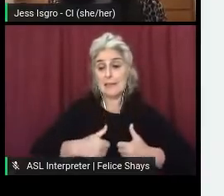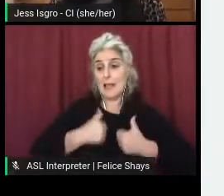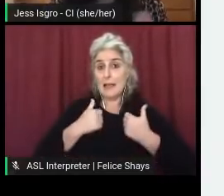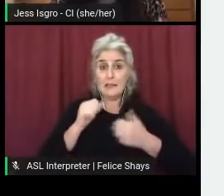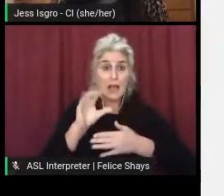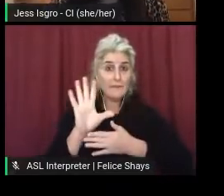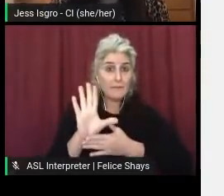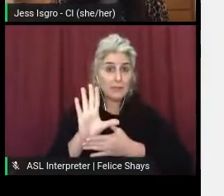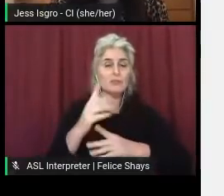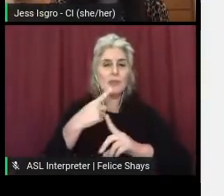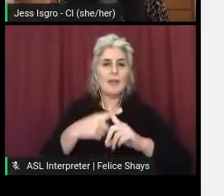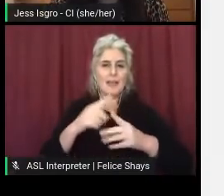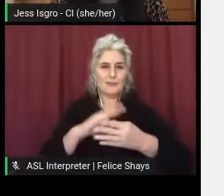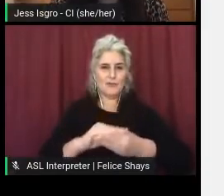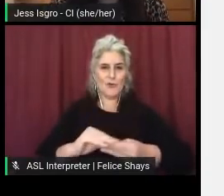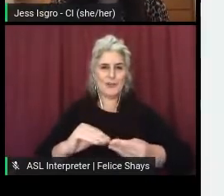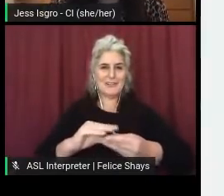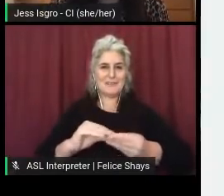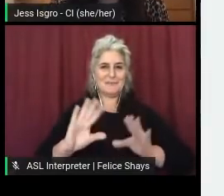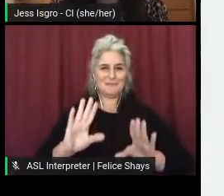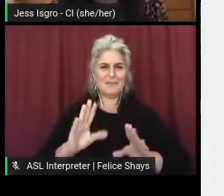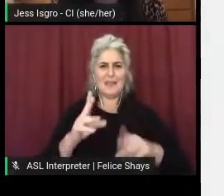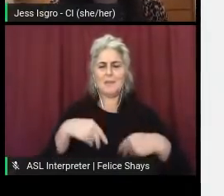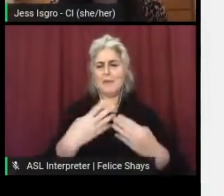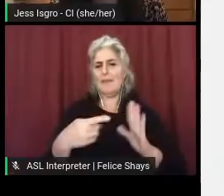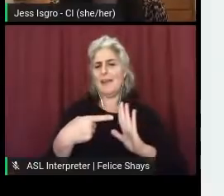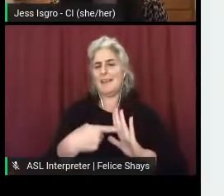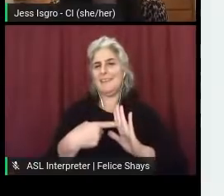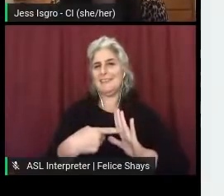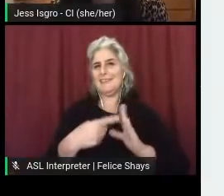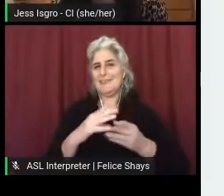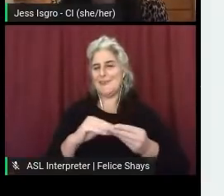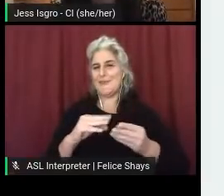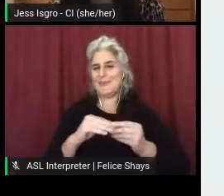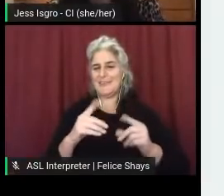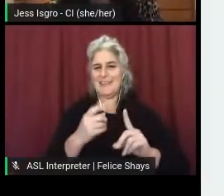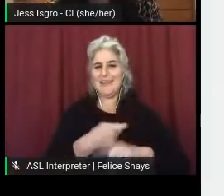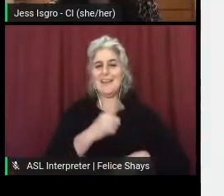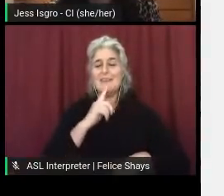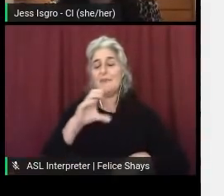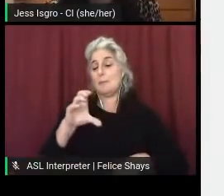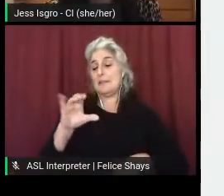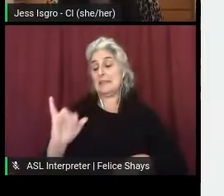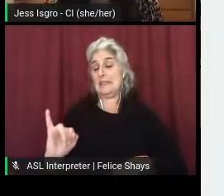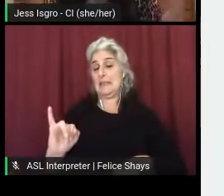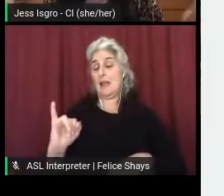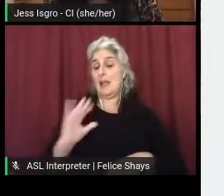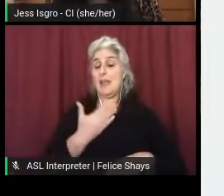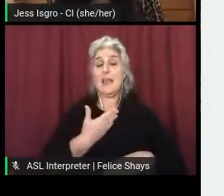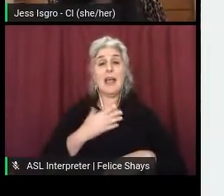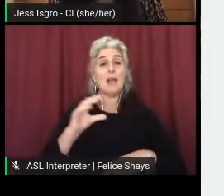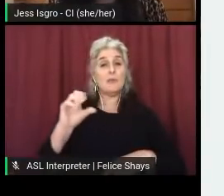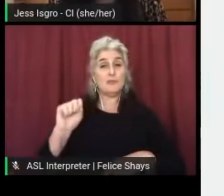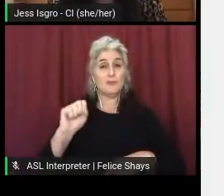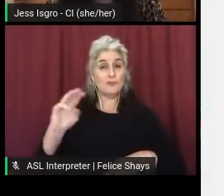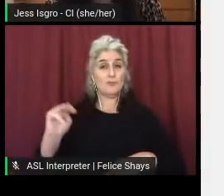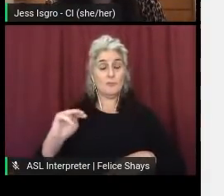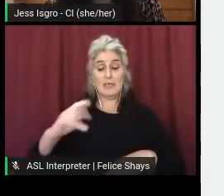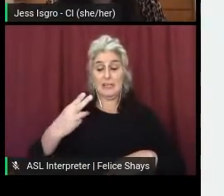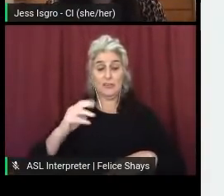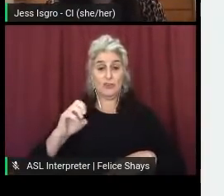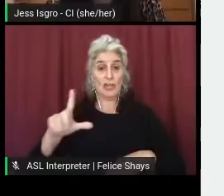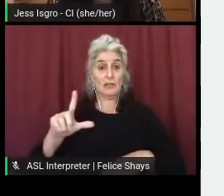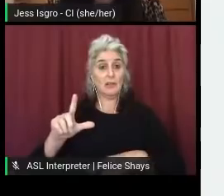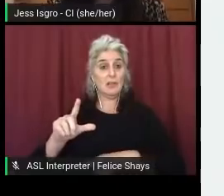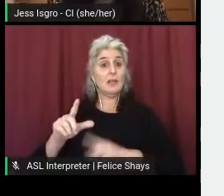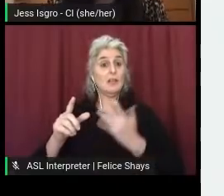stories. So here are just a few examples of organic content from some of Capacity Interactive social channels. On the left, you have